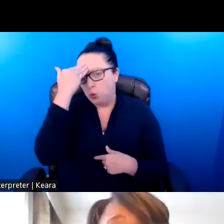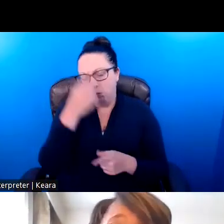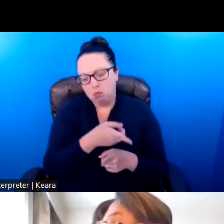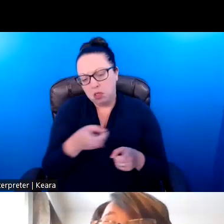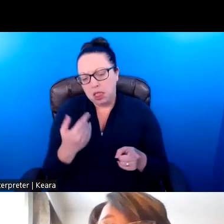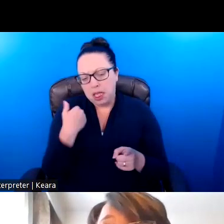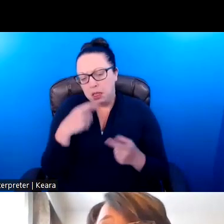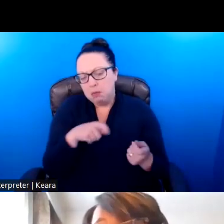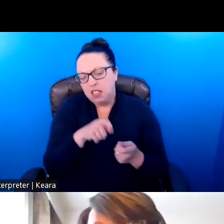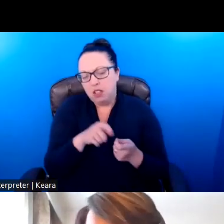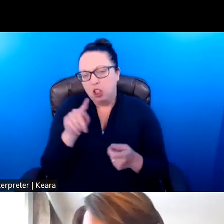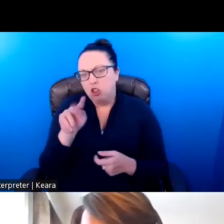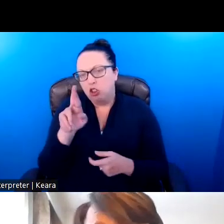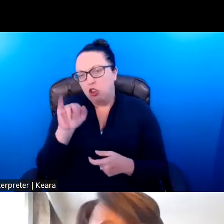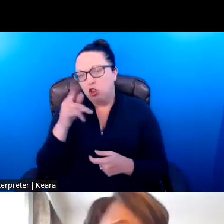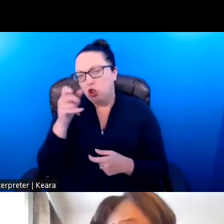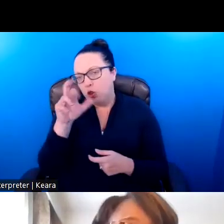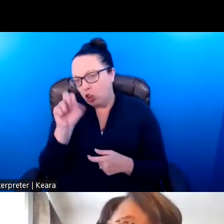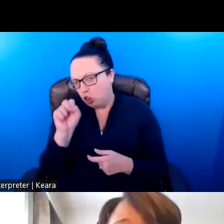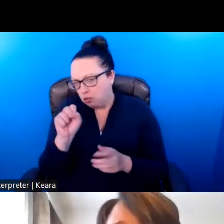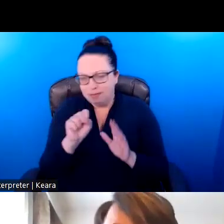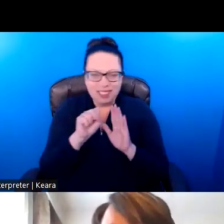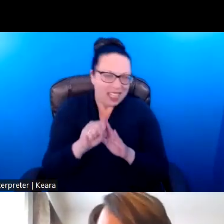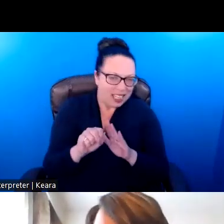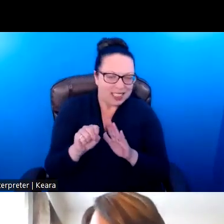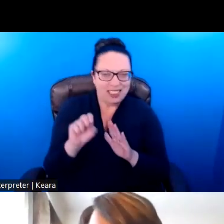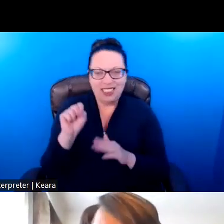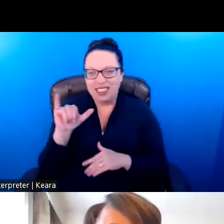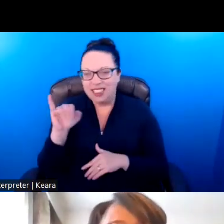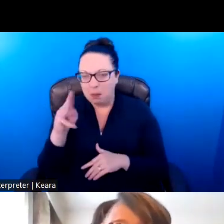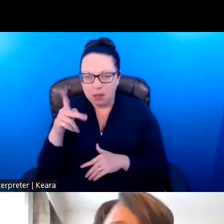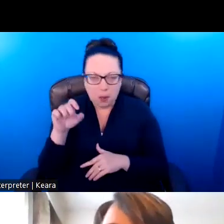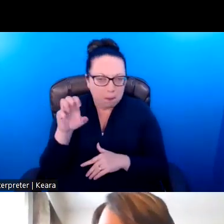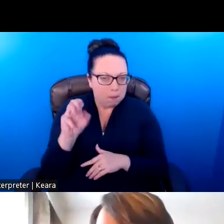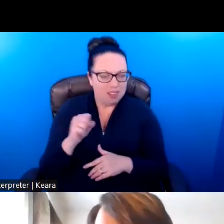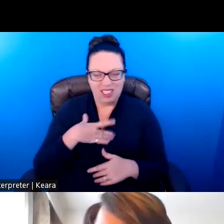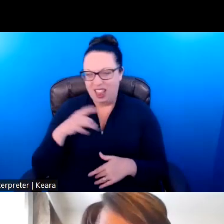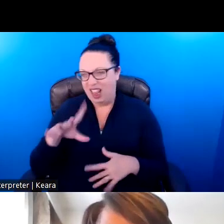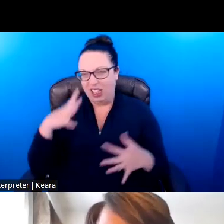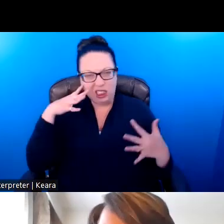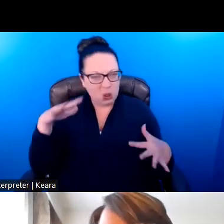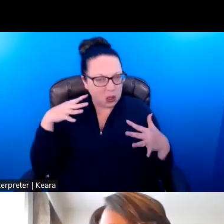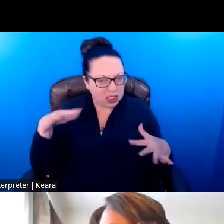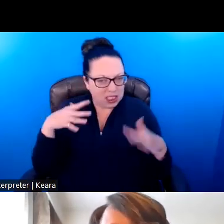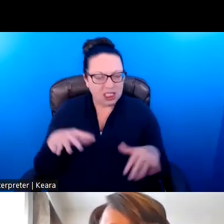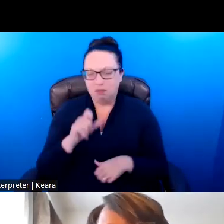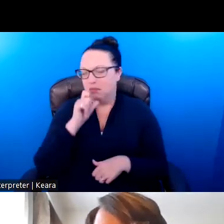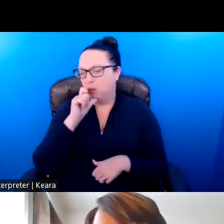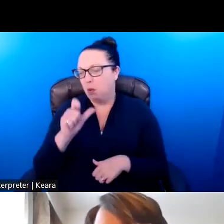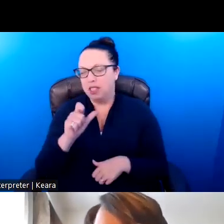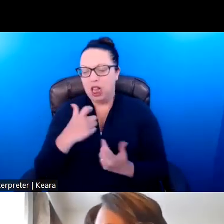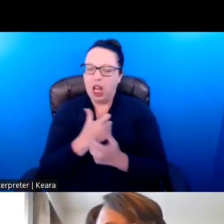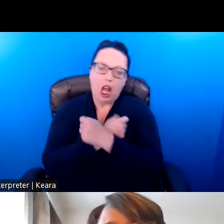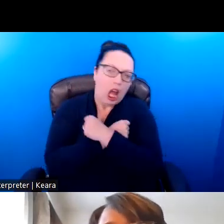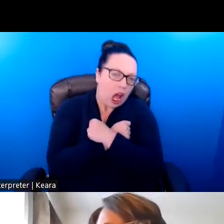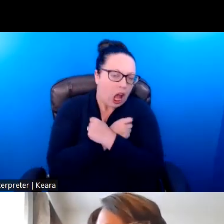triggers, or I should say signs and symptoms. He didn't like to be around a lot of noise. He wasn't affectionate at all. There was no